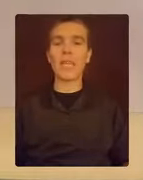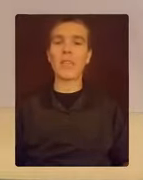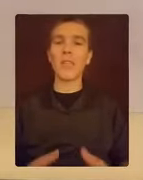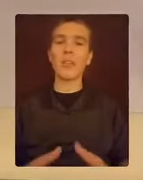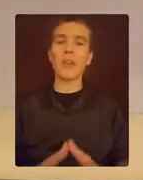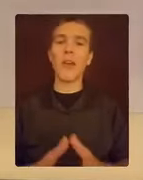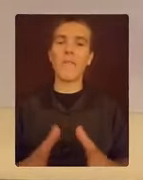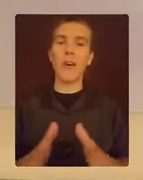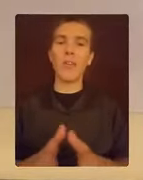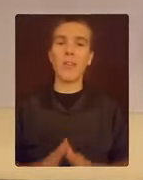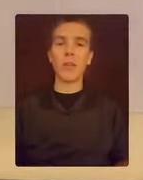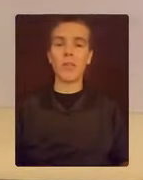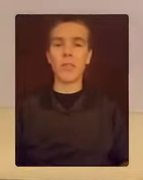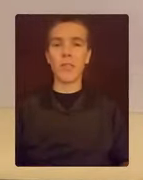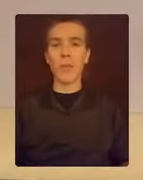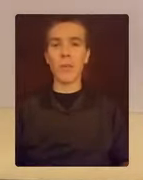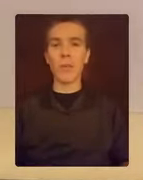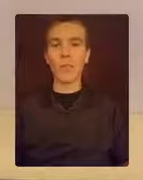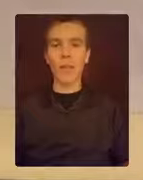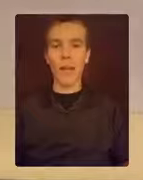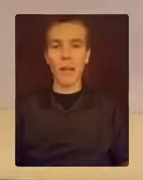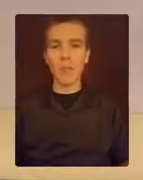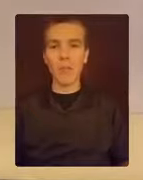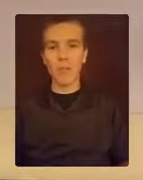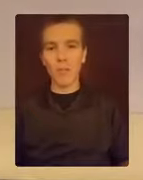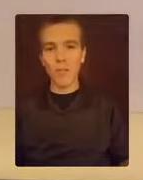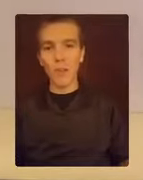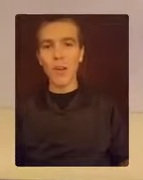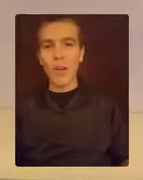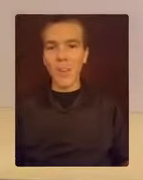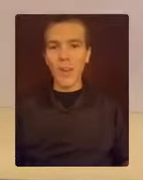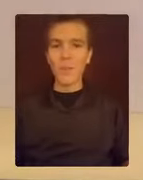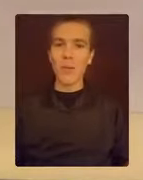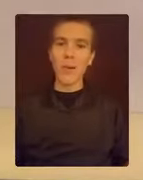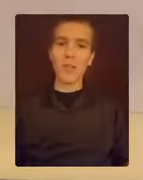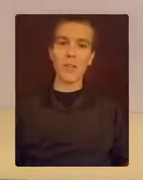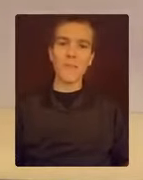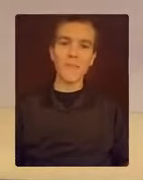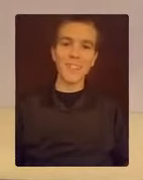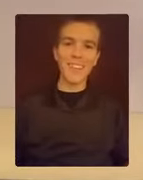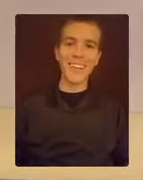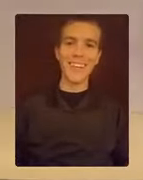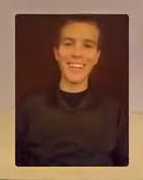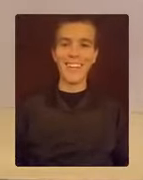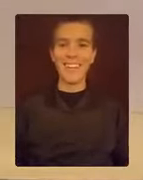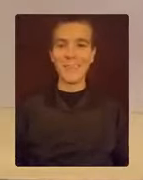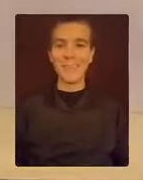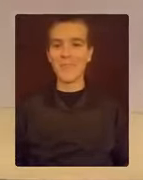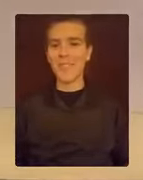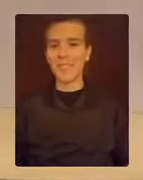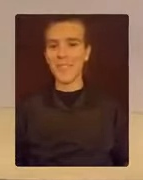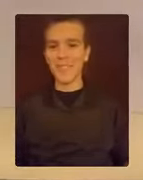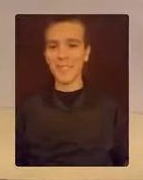podcast, as long as you have value to bring to the table and it's not an ambush interview, then we're all good.